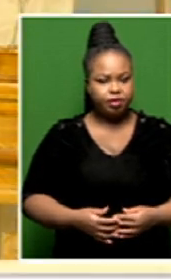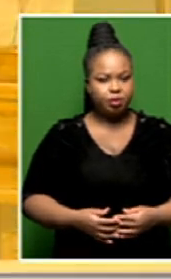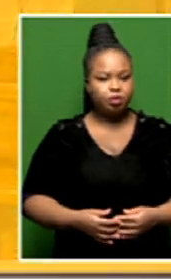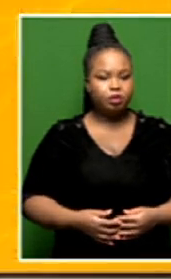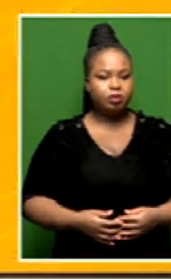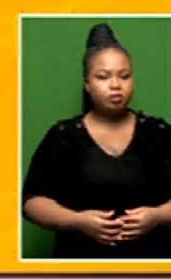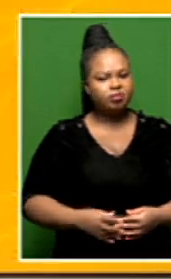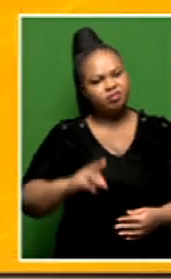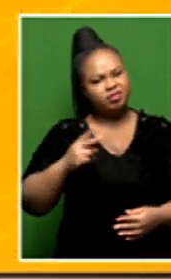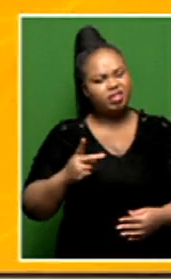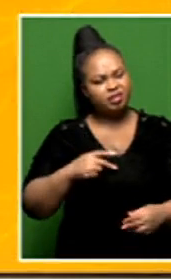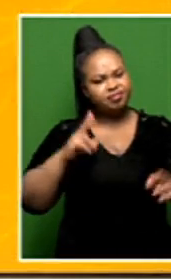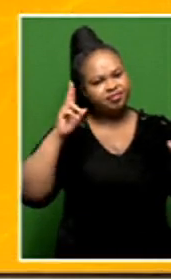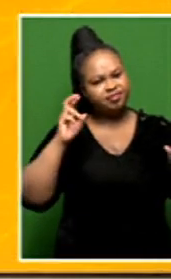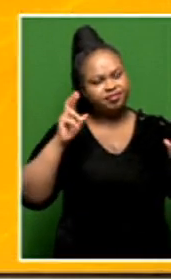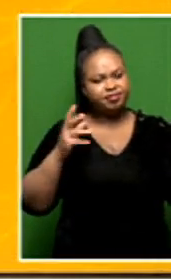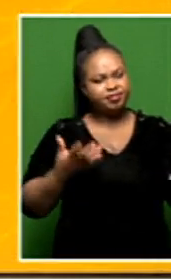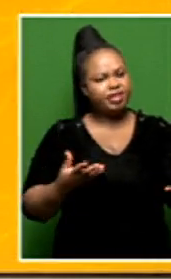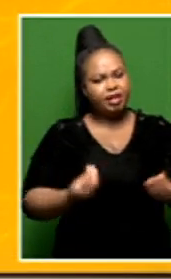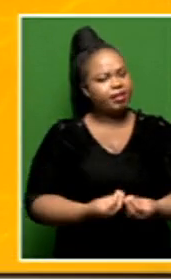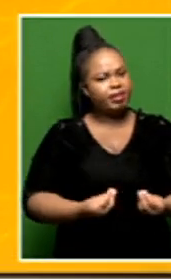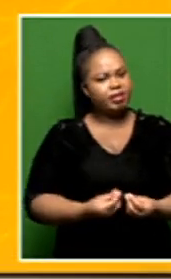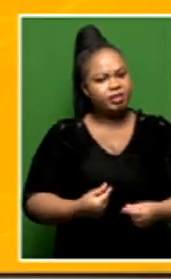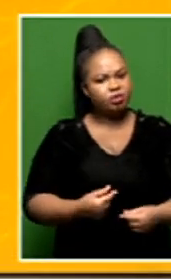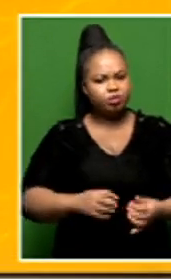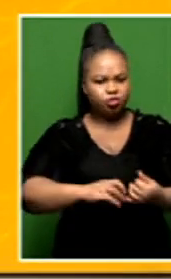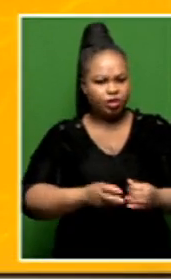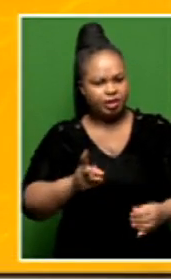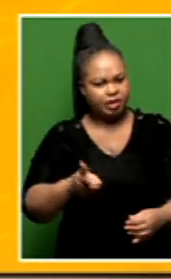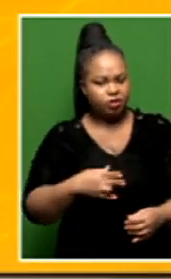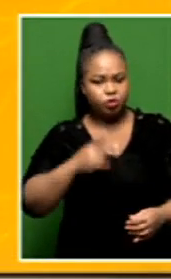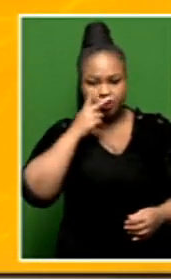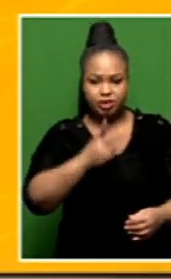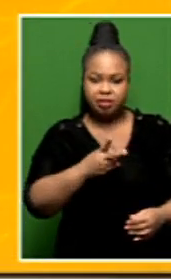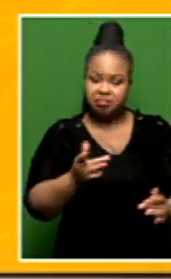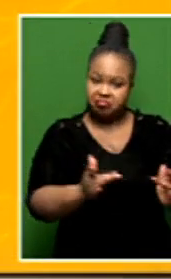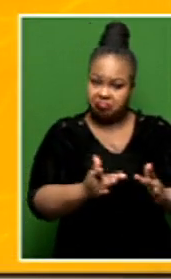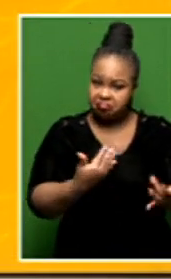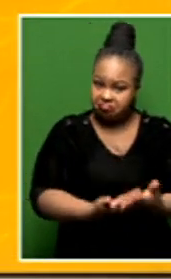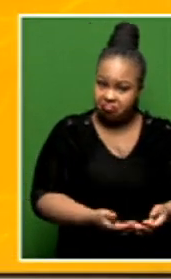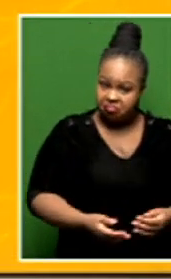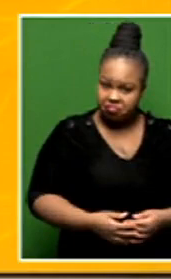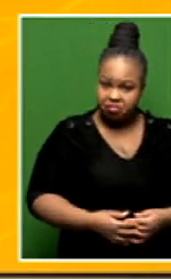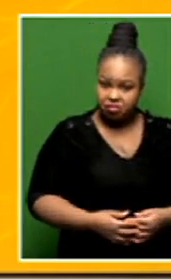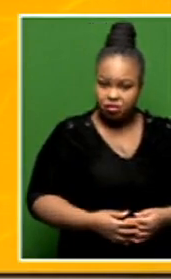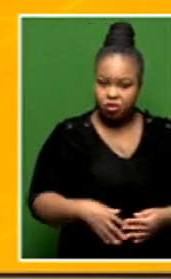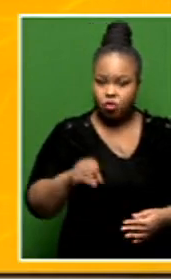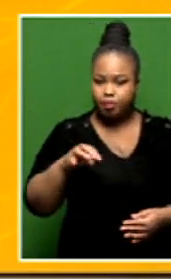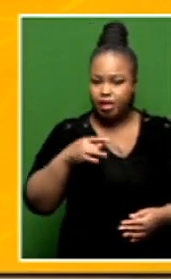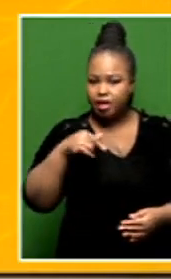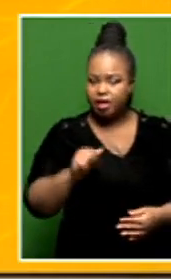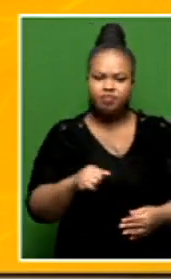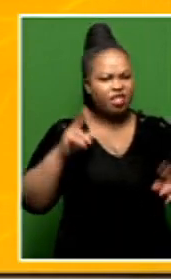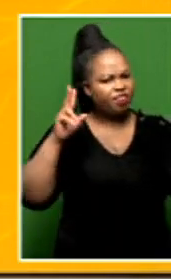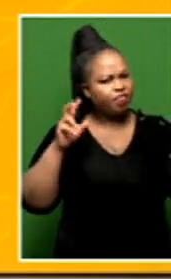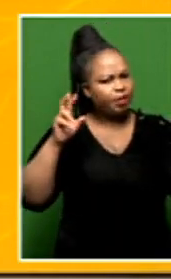What themes do you explore in this documentary? Let's try again, see if this connection still holds. Omelga, what themes